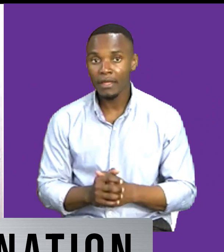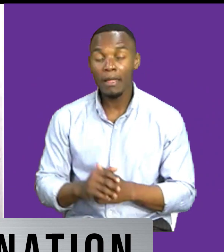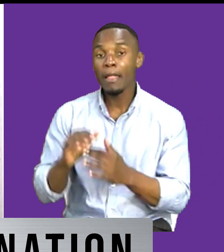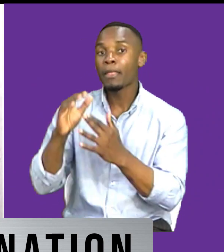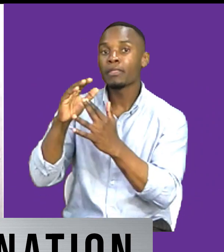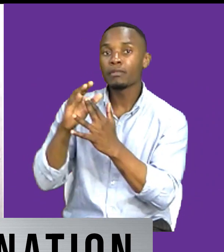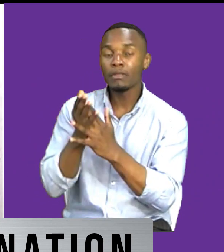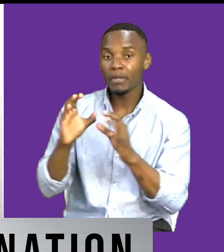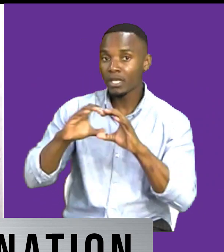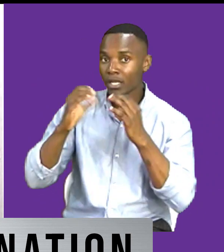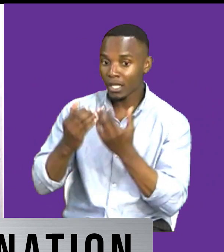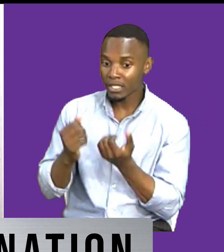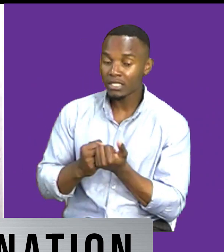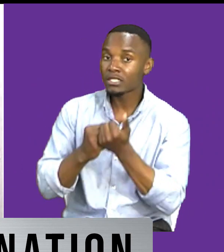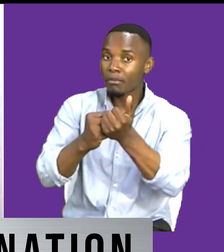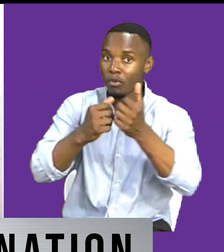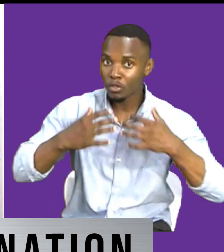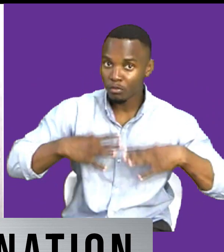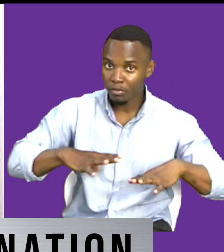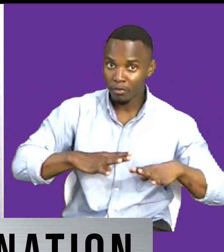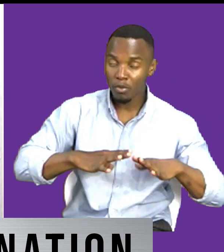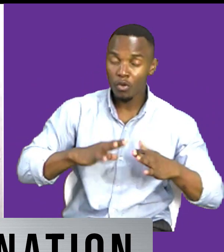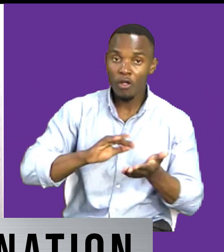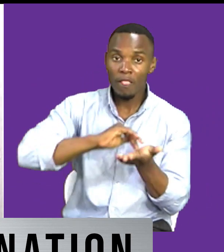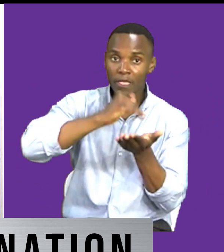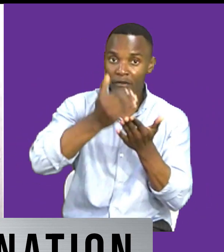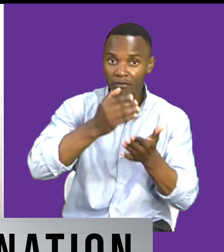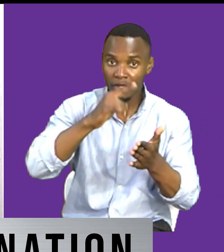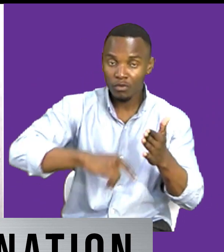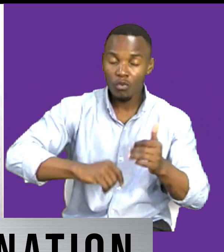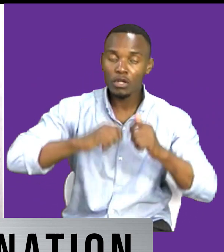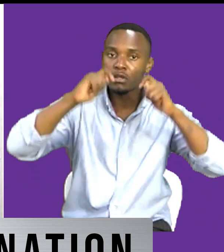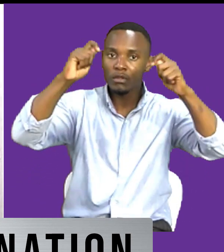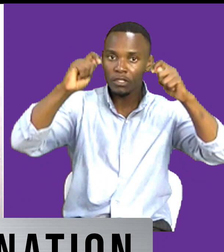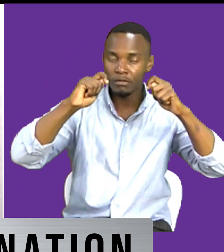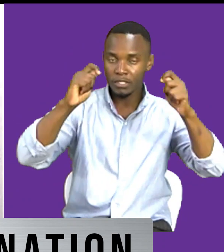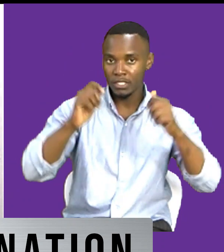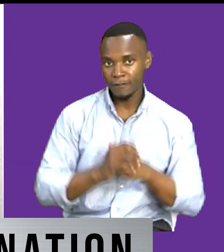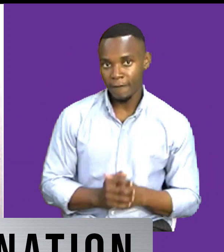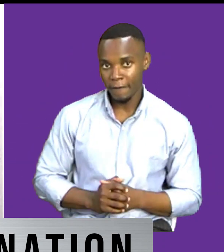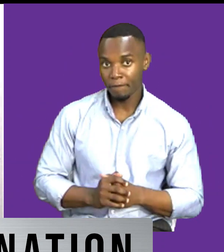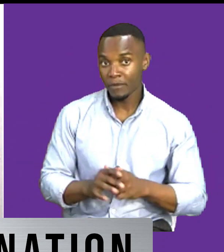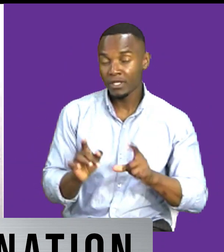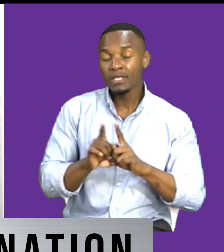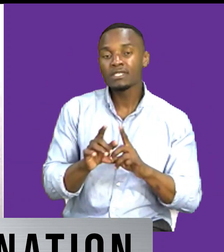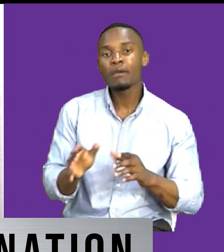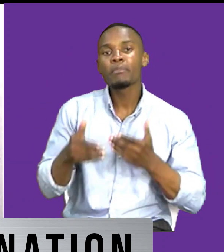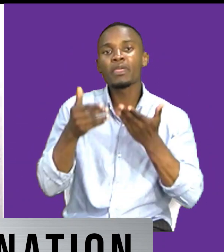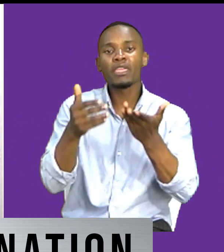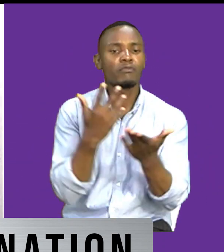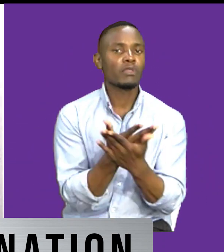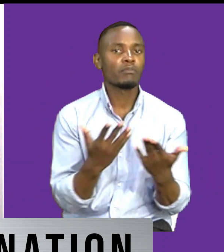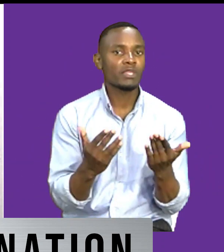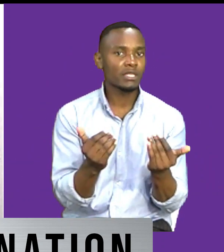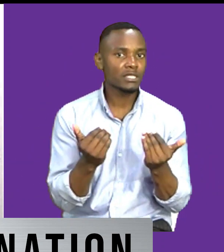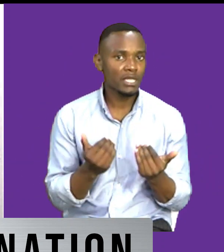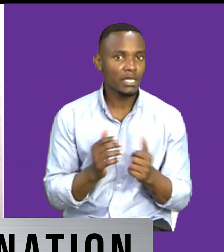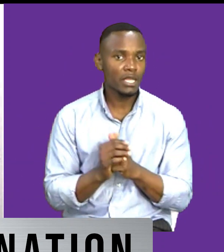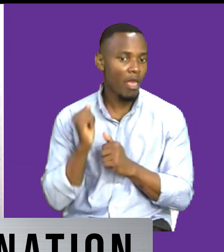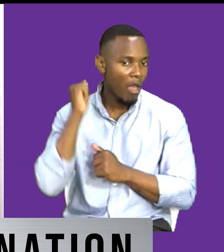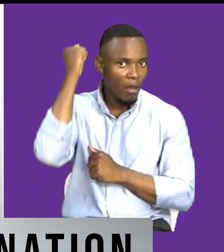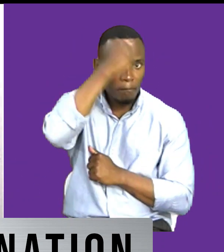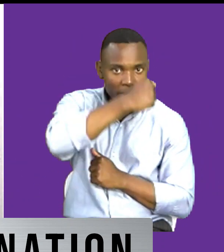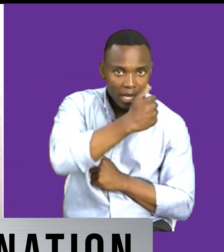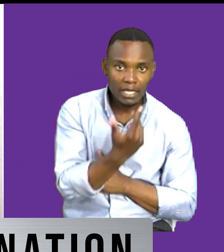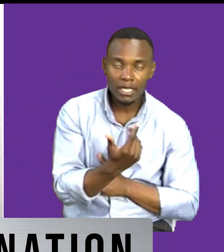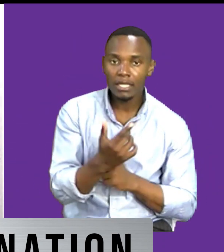people to stay on the streets, because they are making sure that their coffee is there, the blankets they are there. There's even in other places they used to have